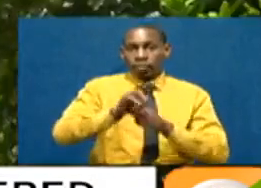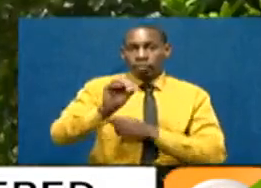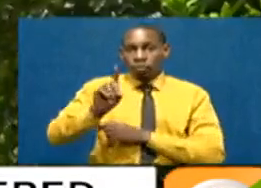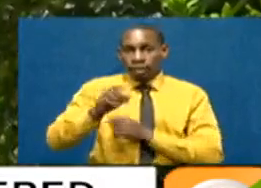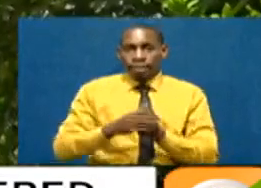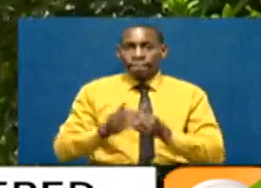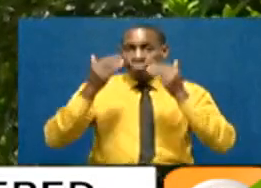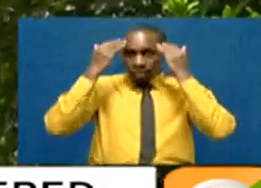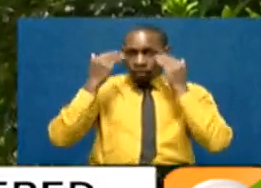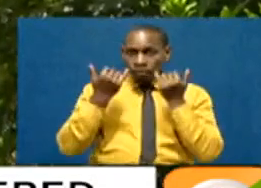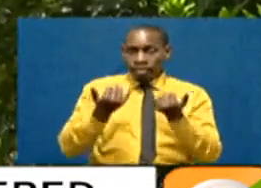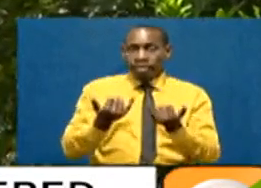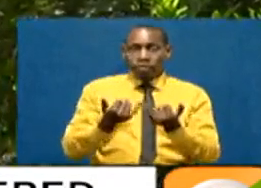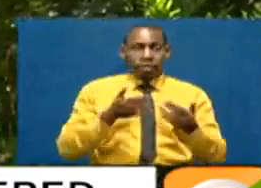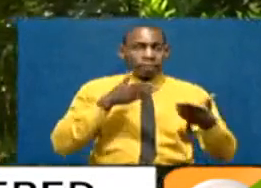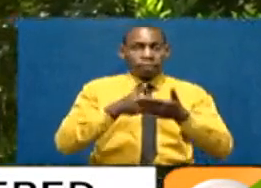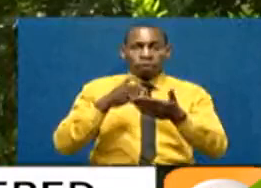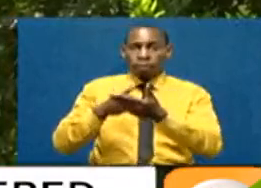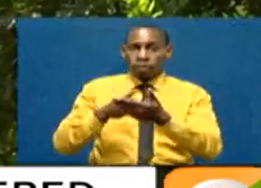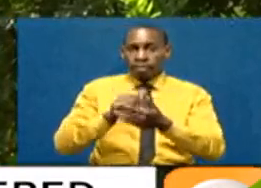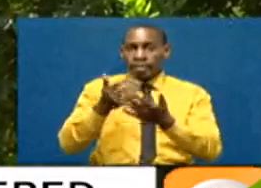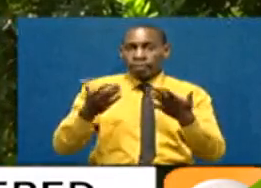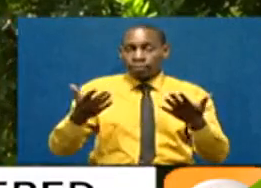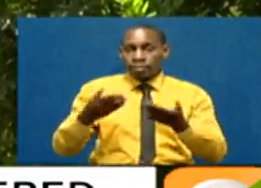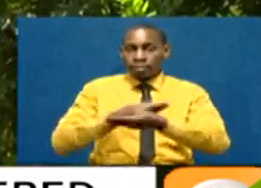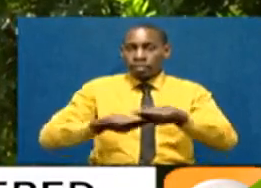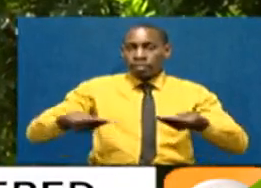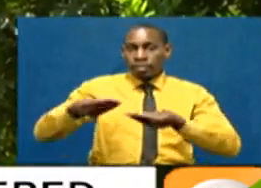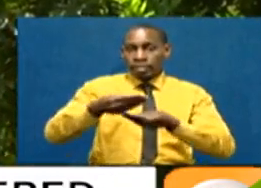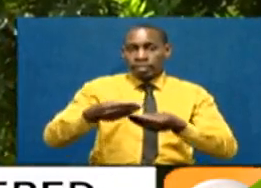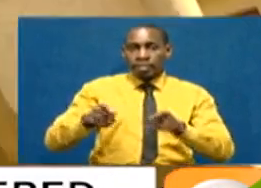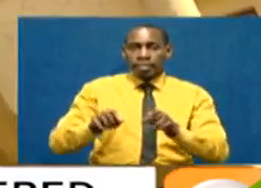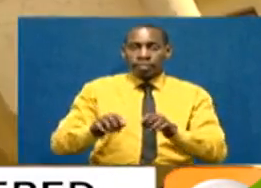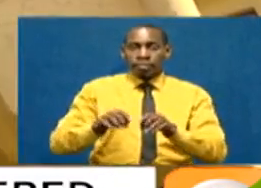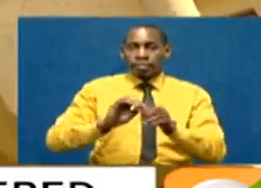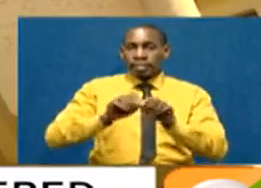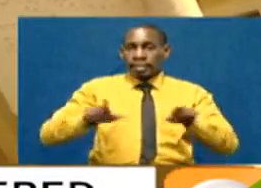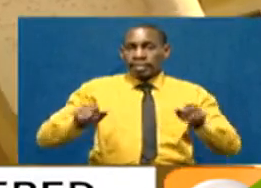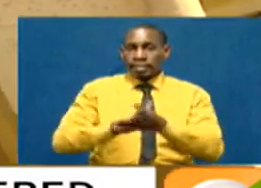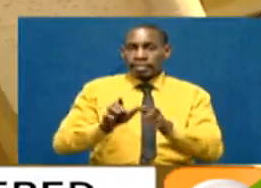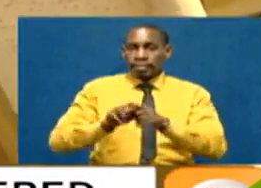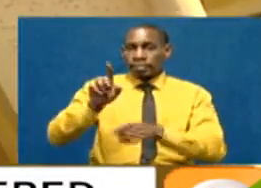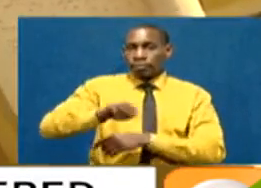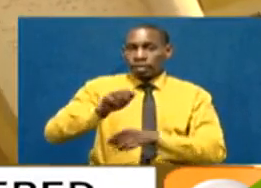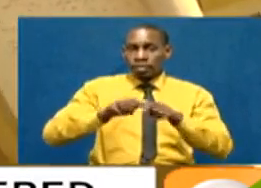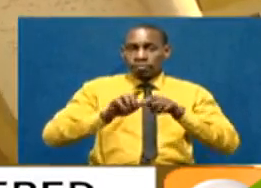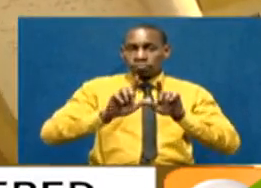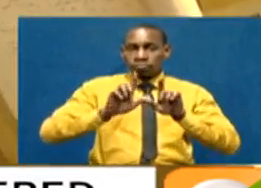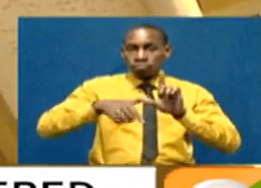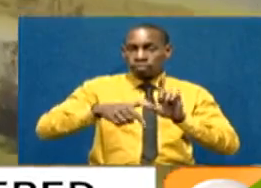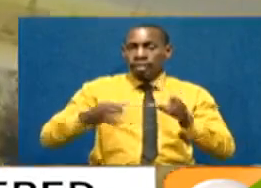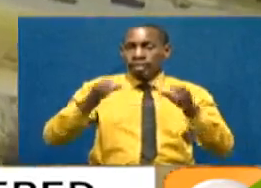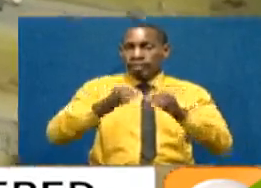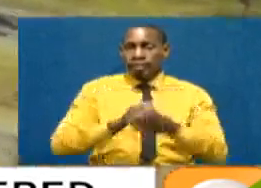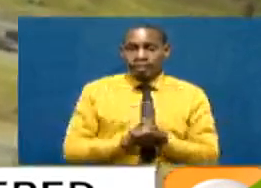2001. The court has, however, restrained Redwood Properties from transferring or alienating the land, revoking any title held by the